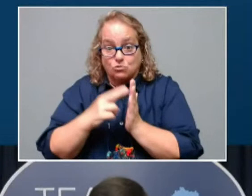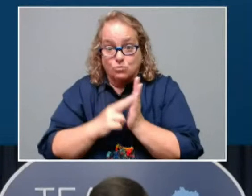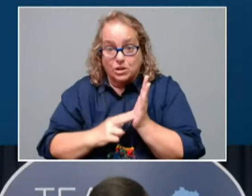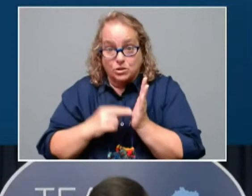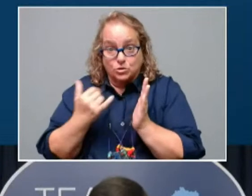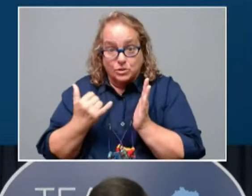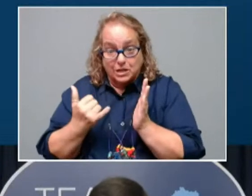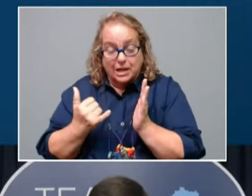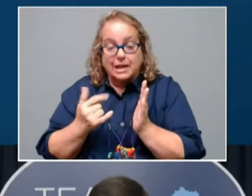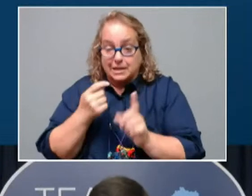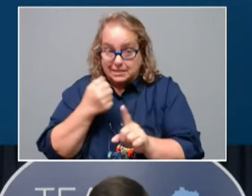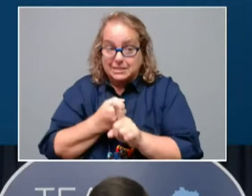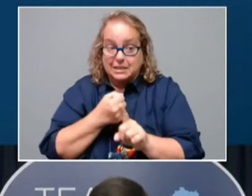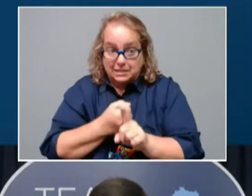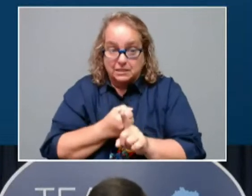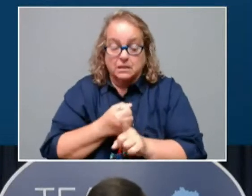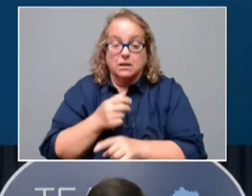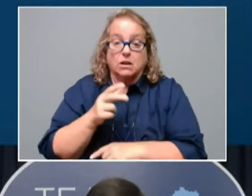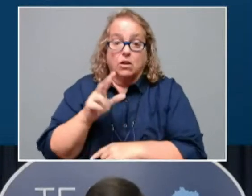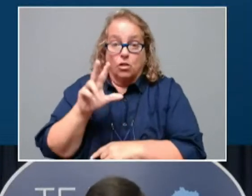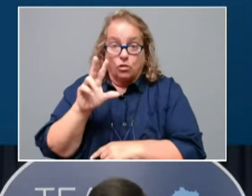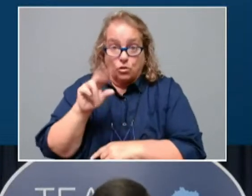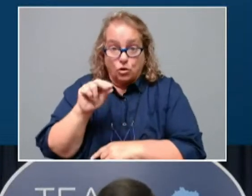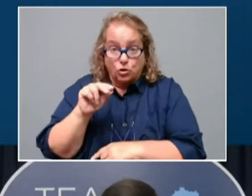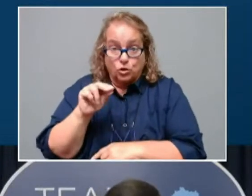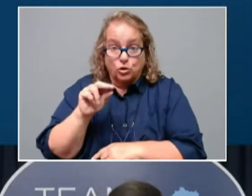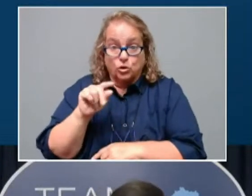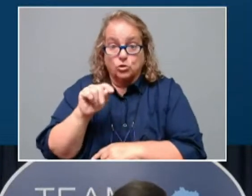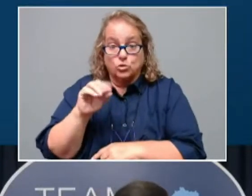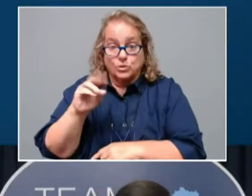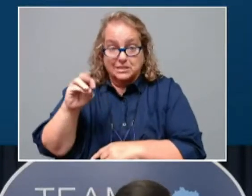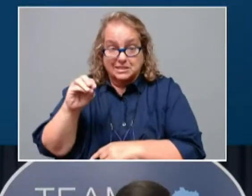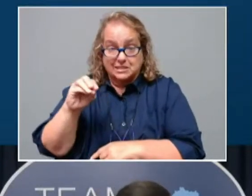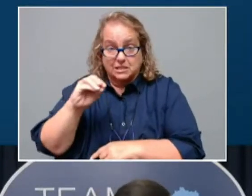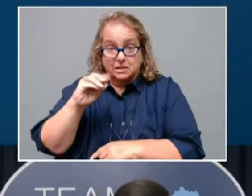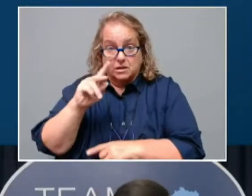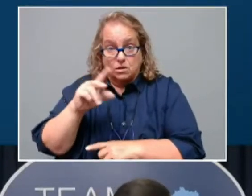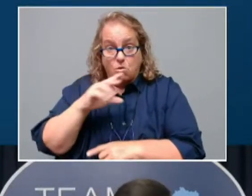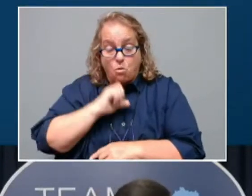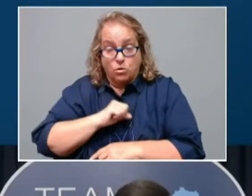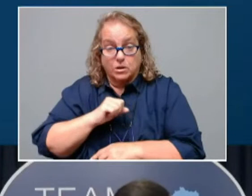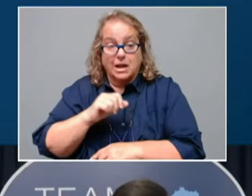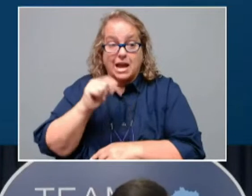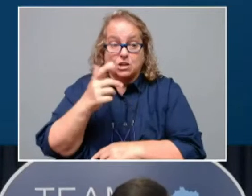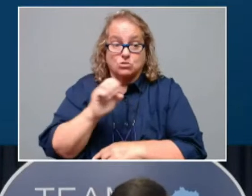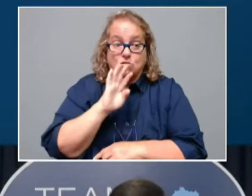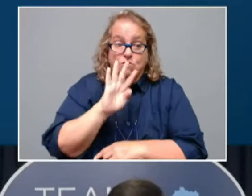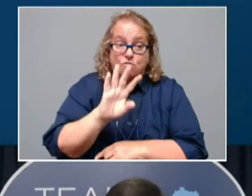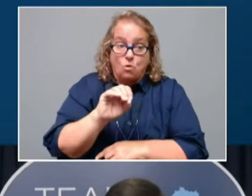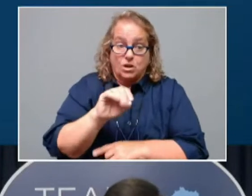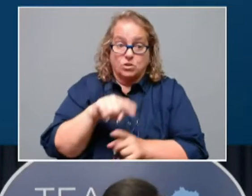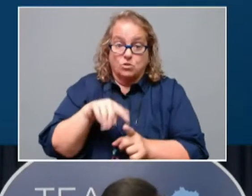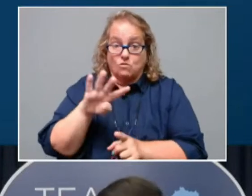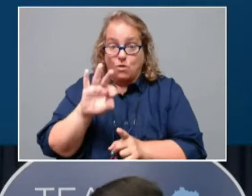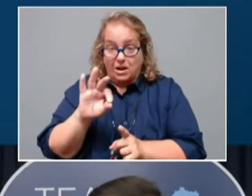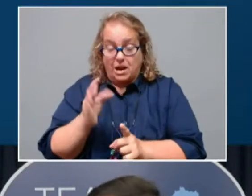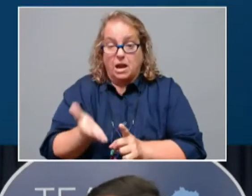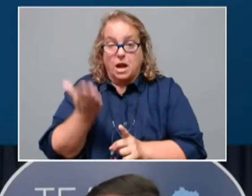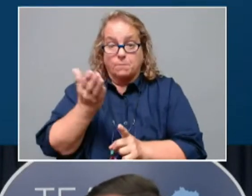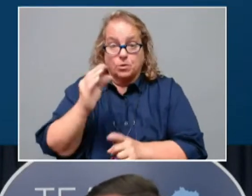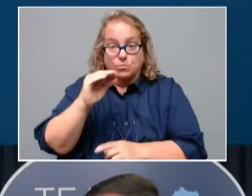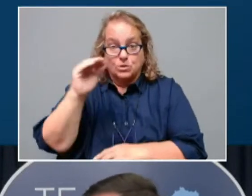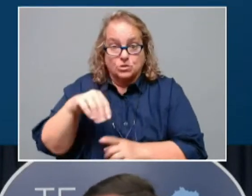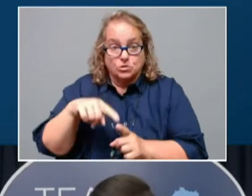really hitting 30 to 60. Ages 40 to 49, up a percentage to